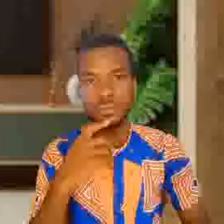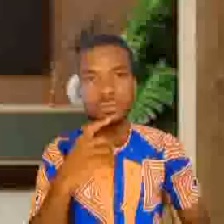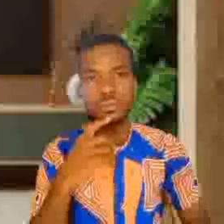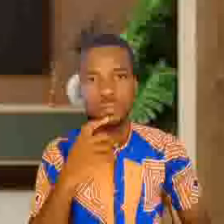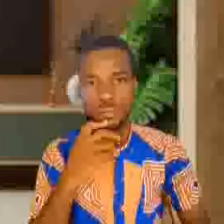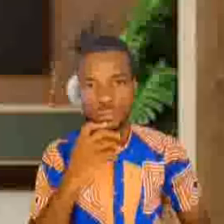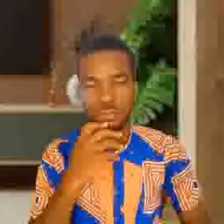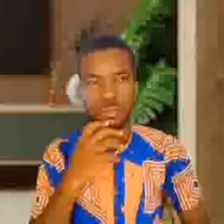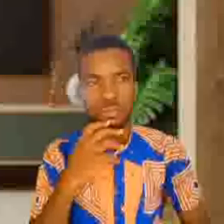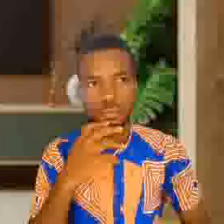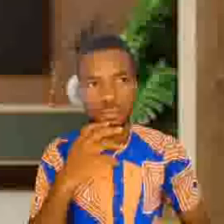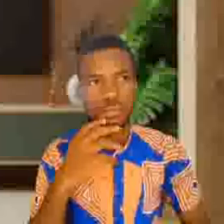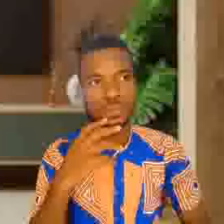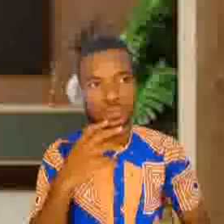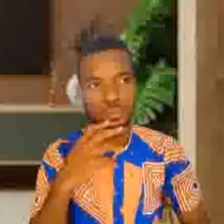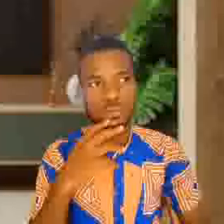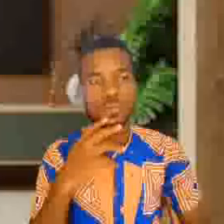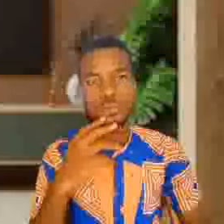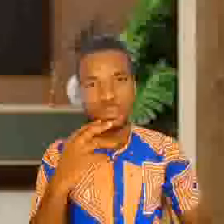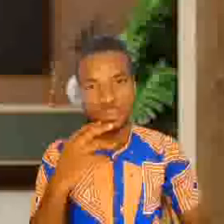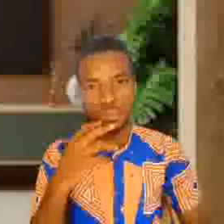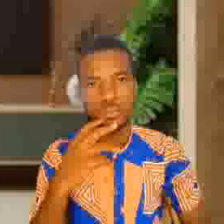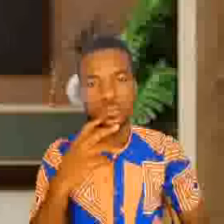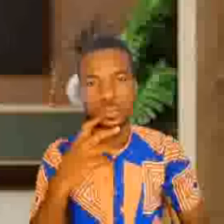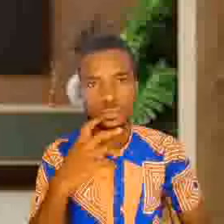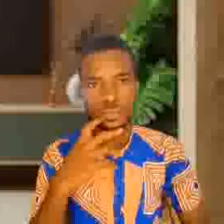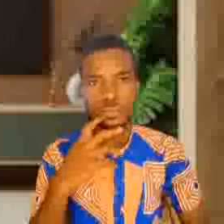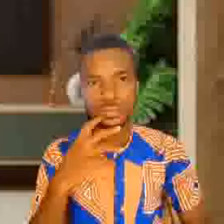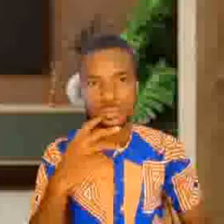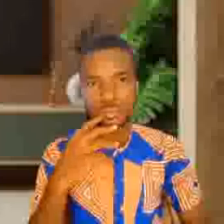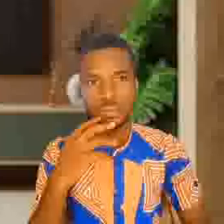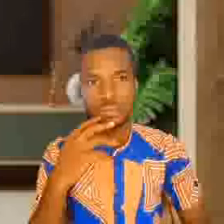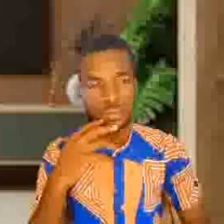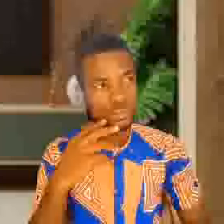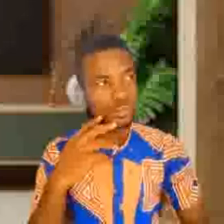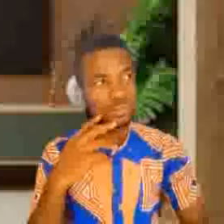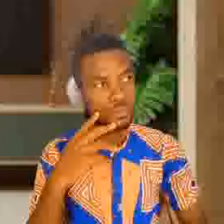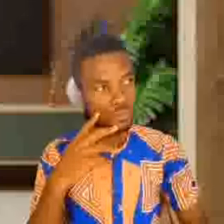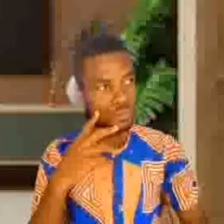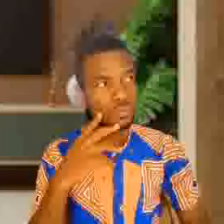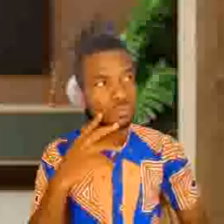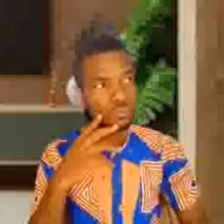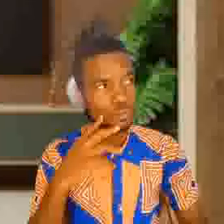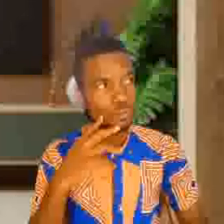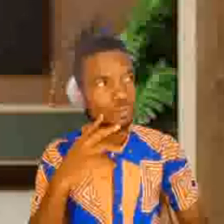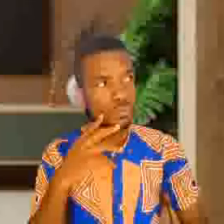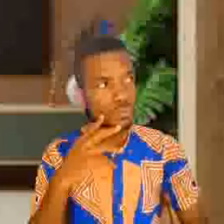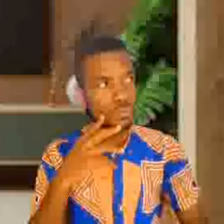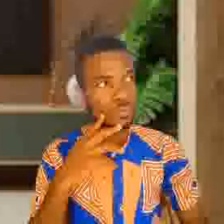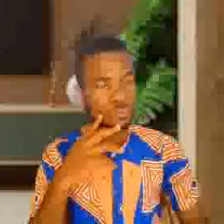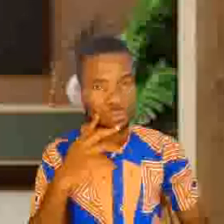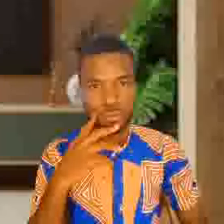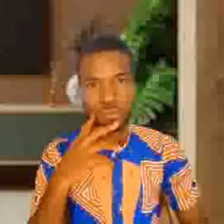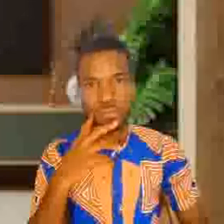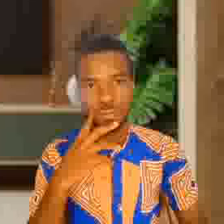the appointment. And the way I was going, Satan was beginning to weary my heart because